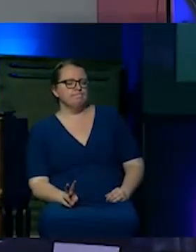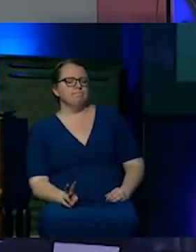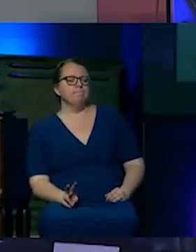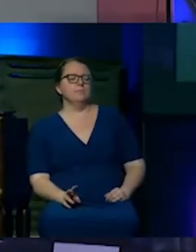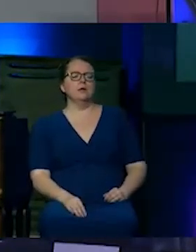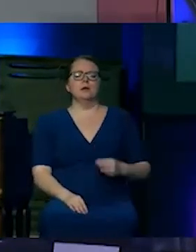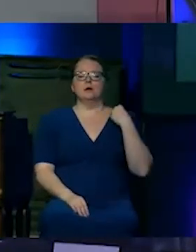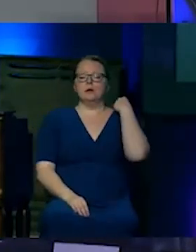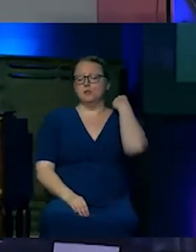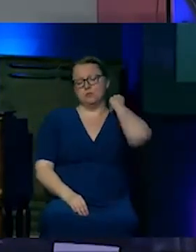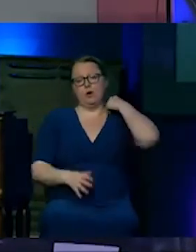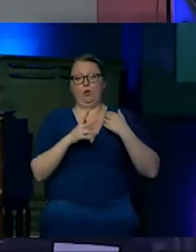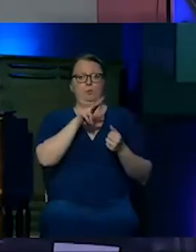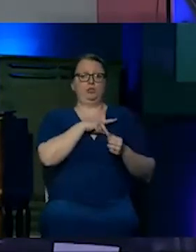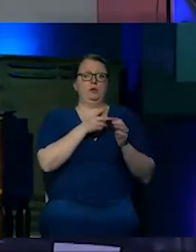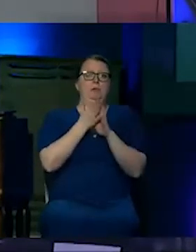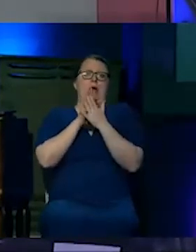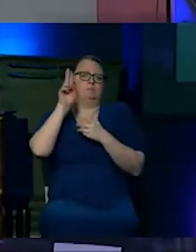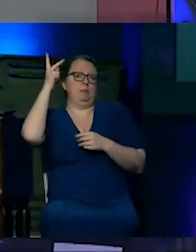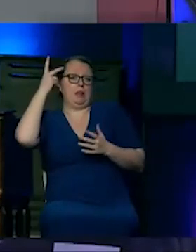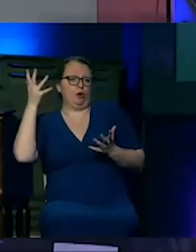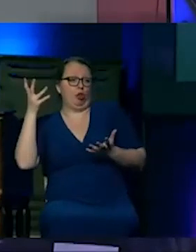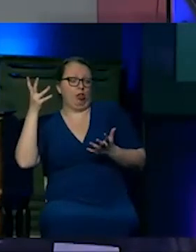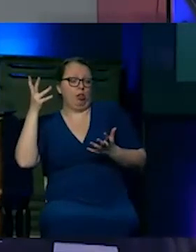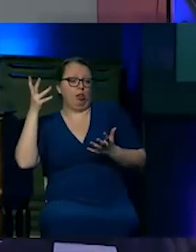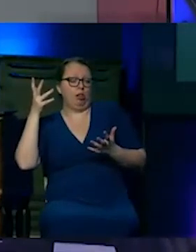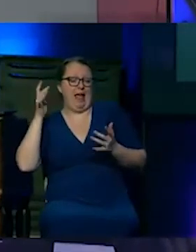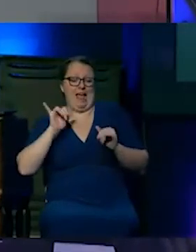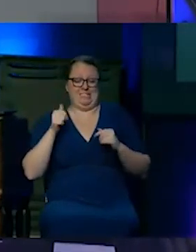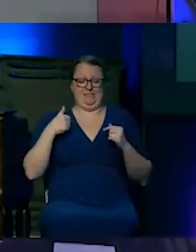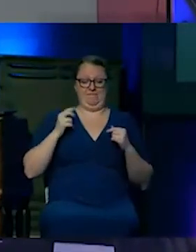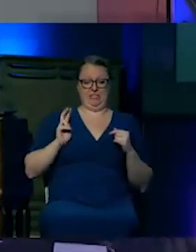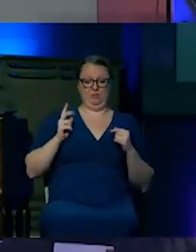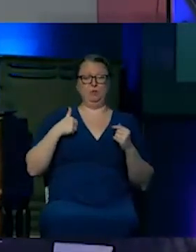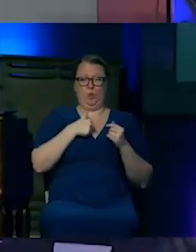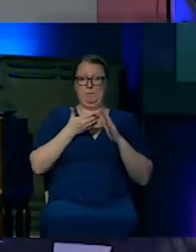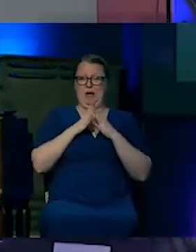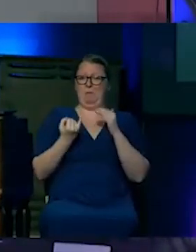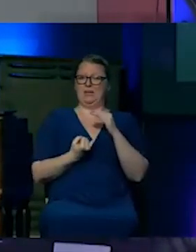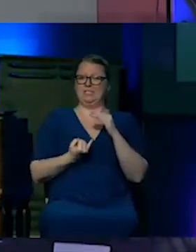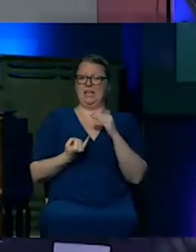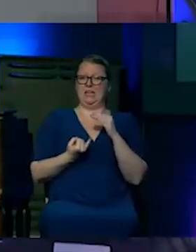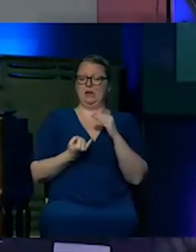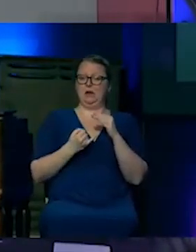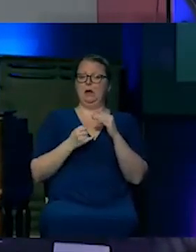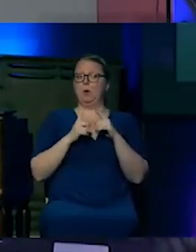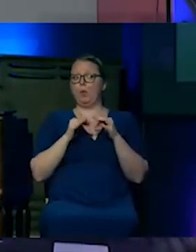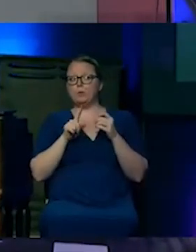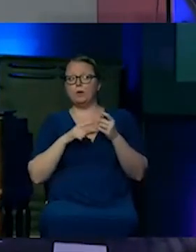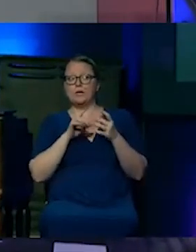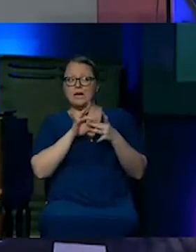You know, the personal is political. You know, as victims, we often feel isolated, right? But again, when we connect to other people